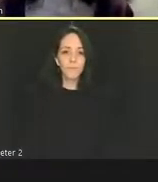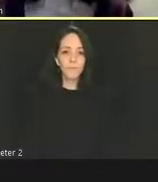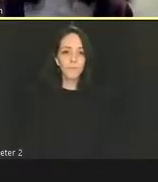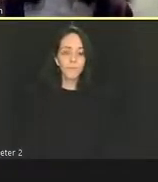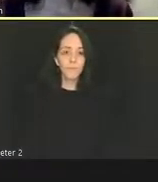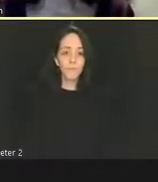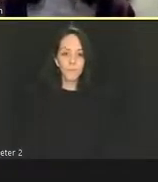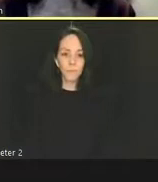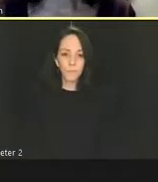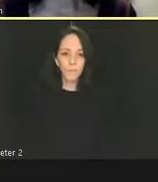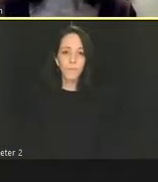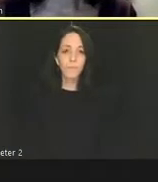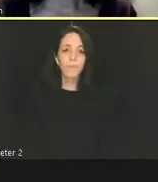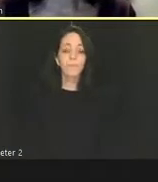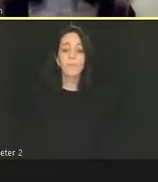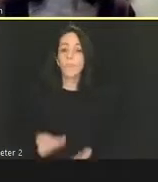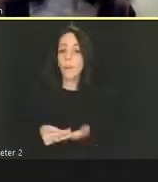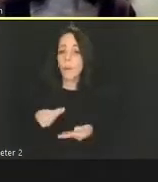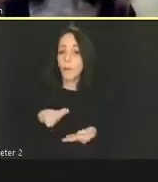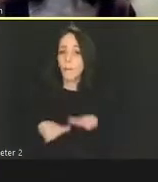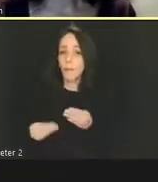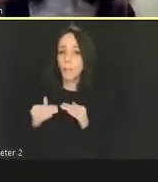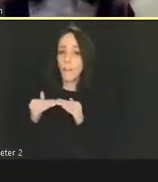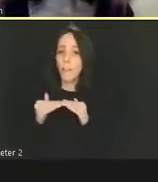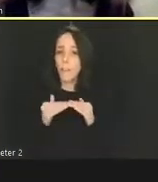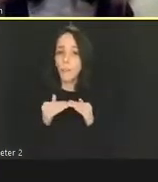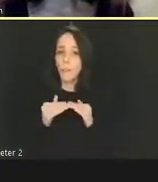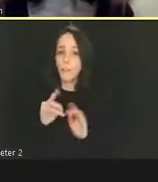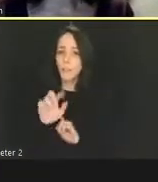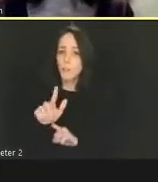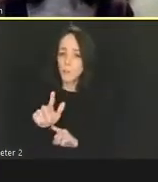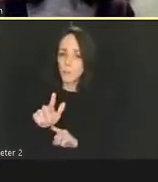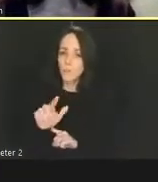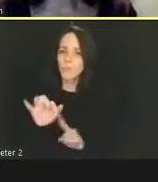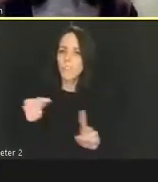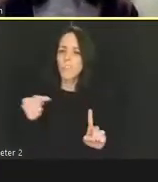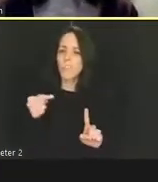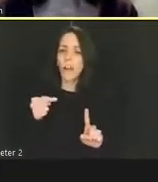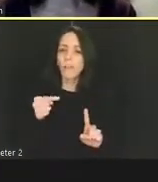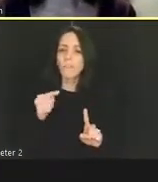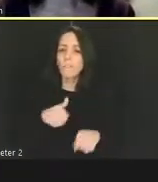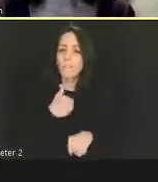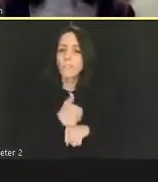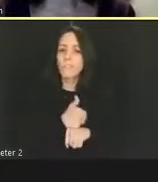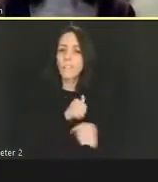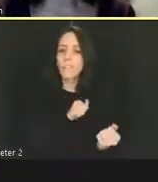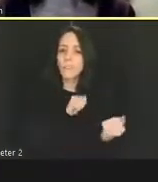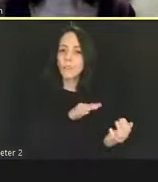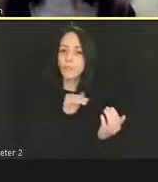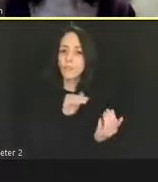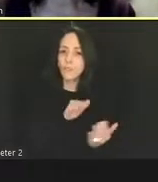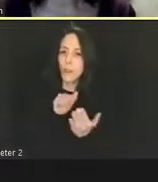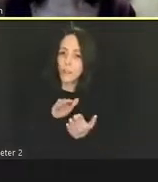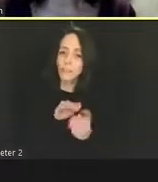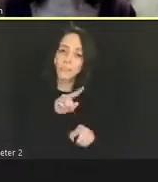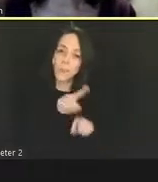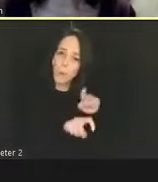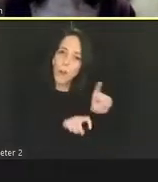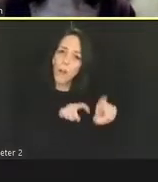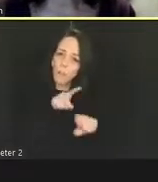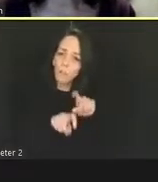So the budget equity tool is basically a set of strategies and questions that we